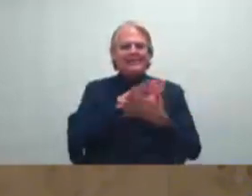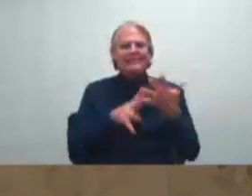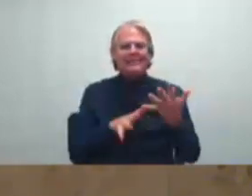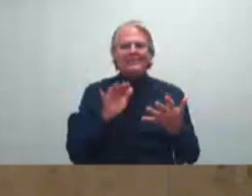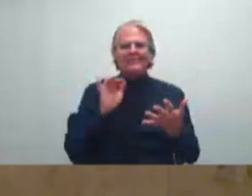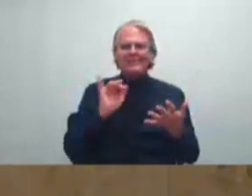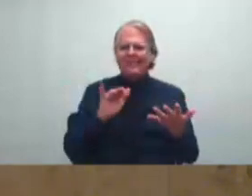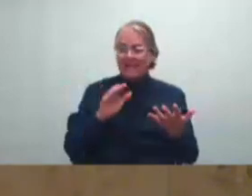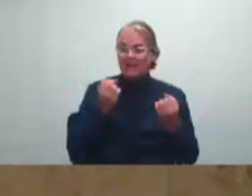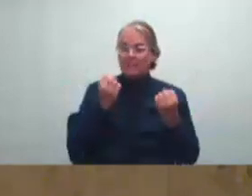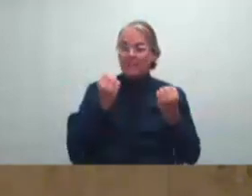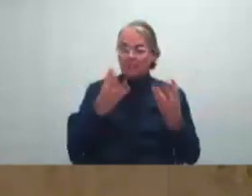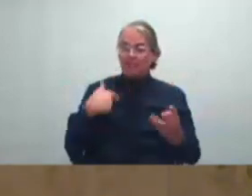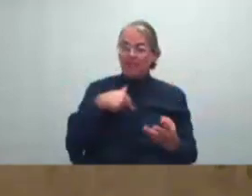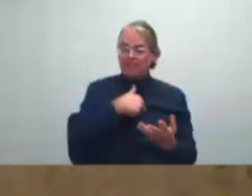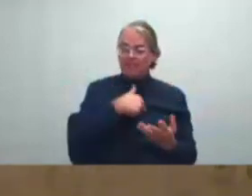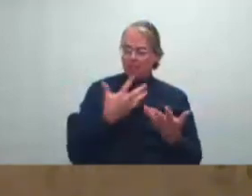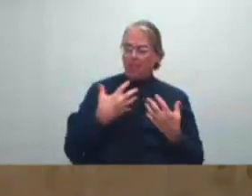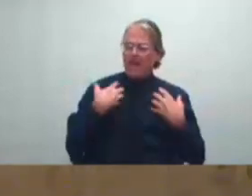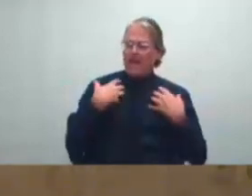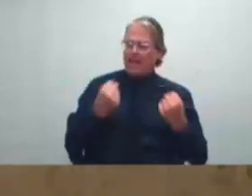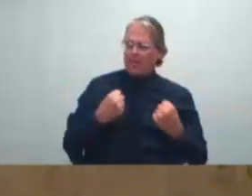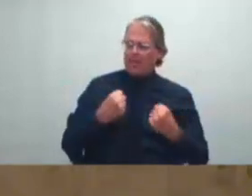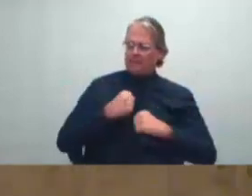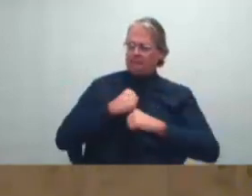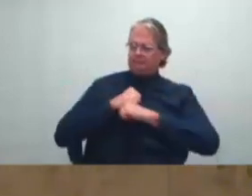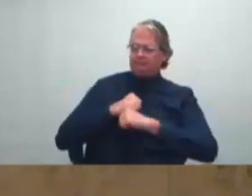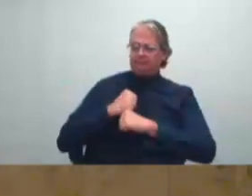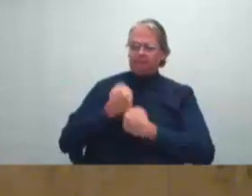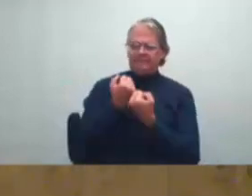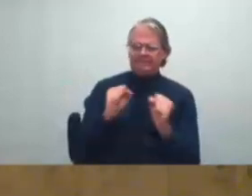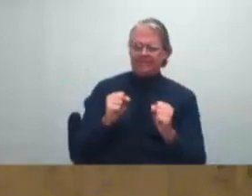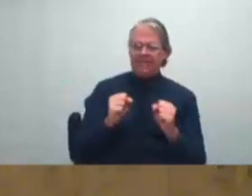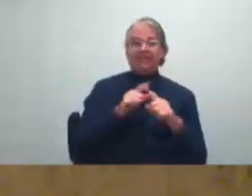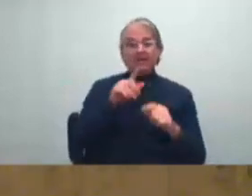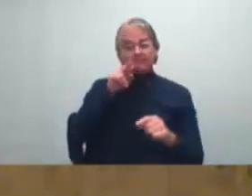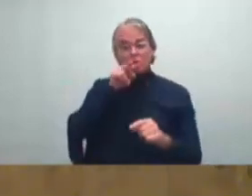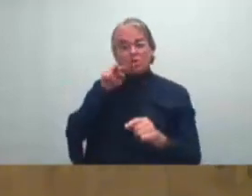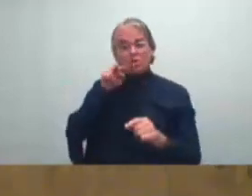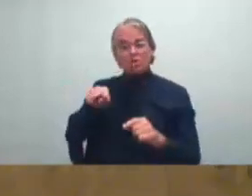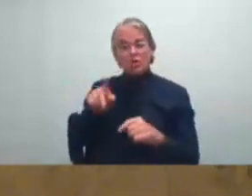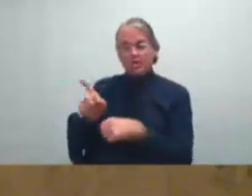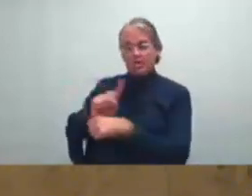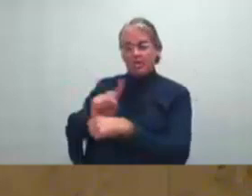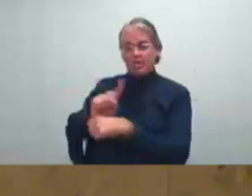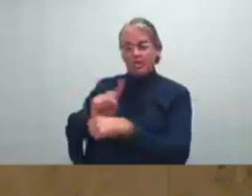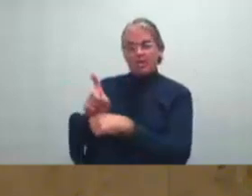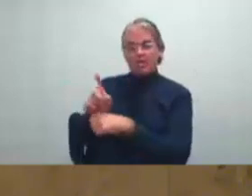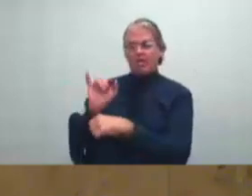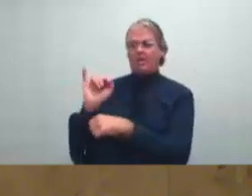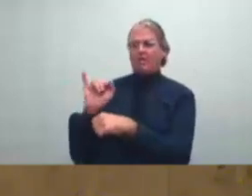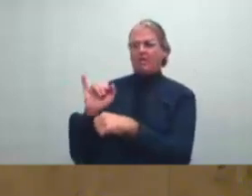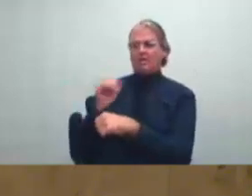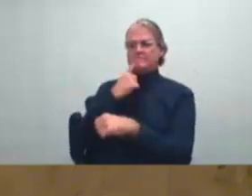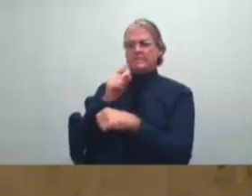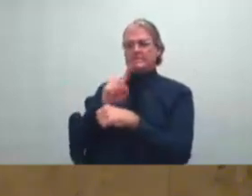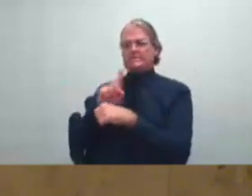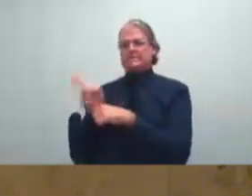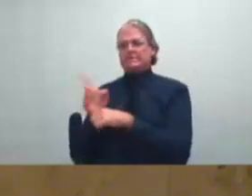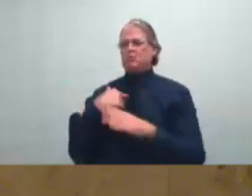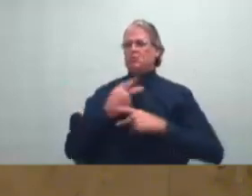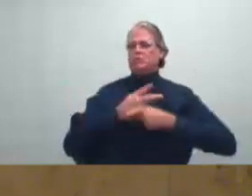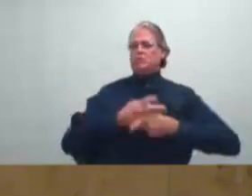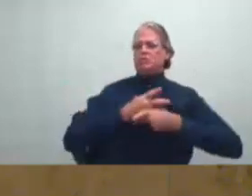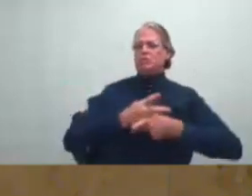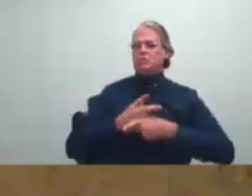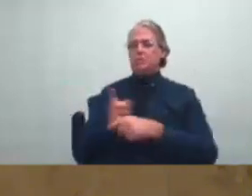But by using this meter and modifying your behavior, we know that it works, and we can get those numbers down. So I'm a